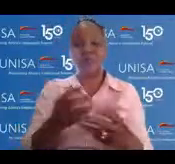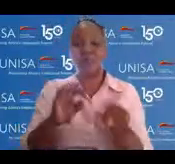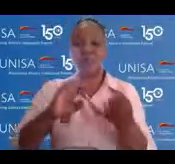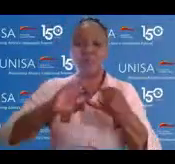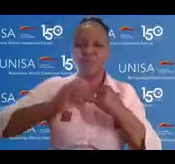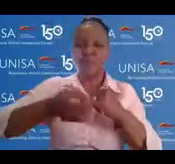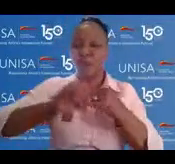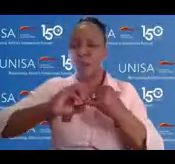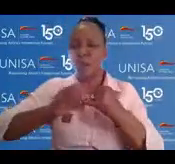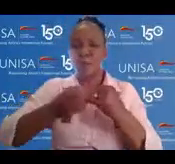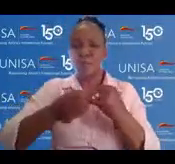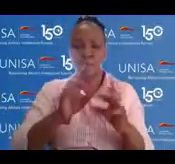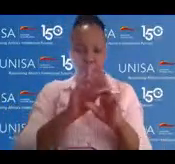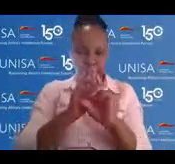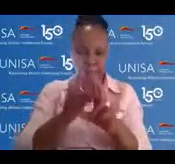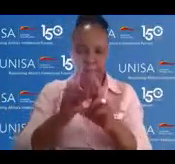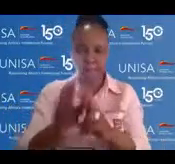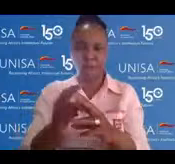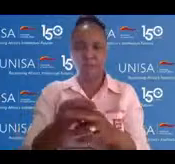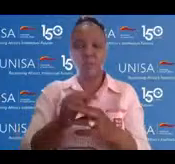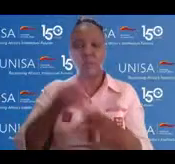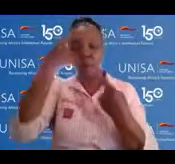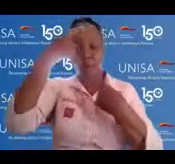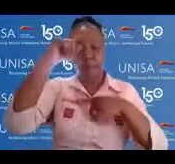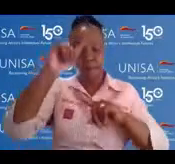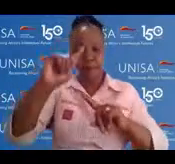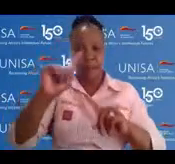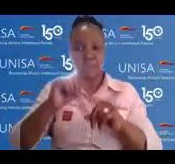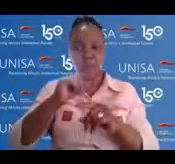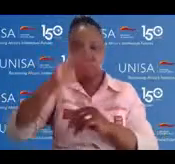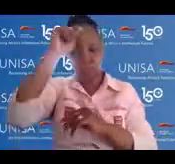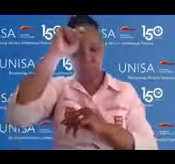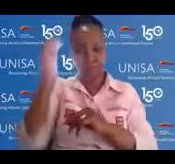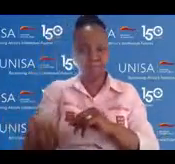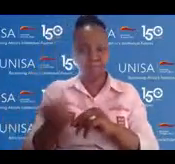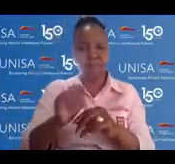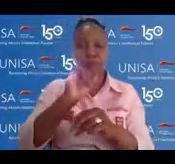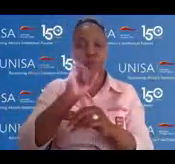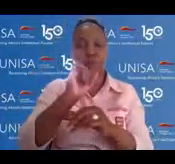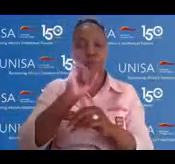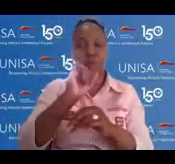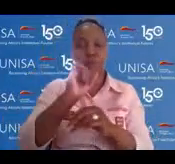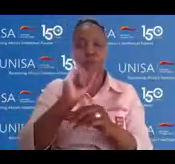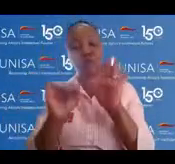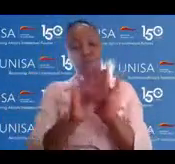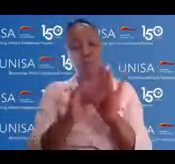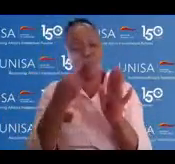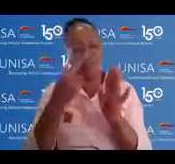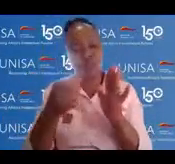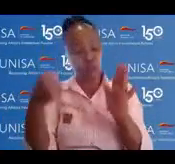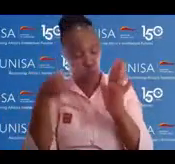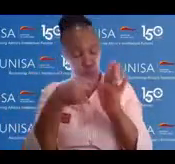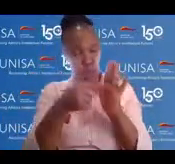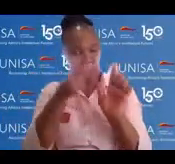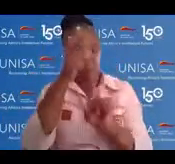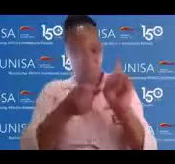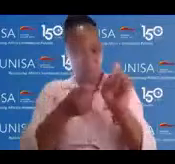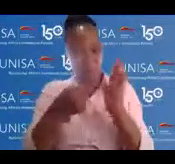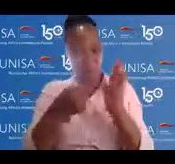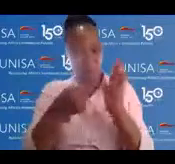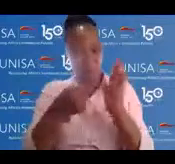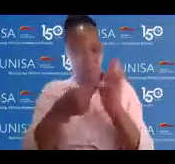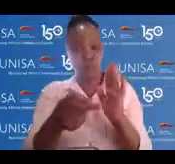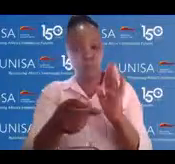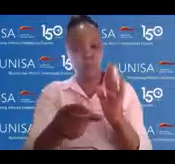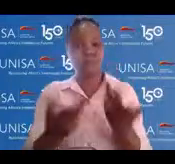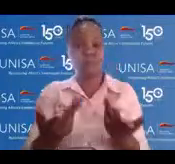photo, the profile picture. So you must take off your head so that we can be able to identify you. The importance of that is we must be able to identify you. So